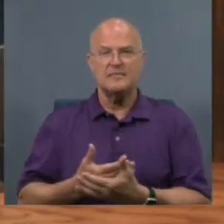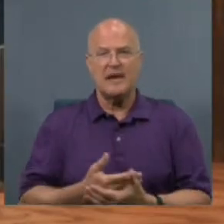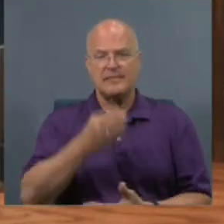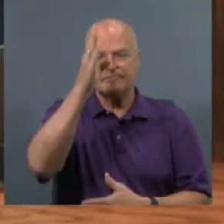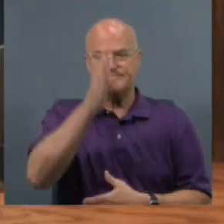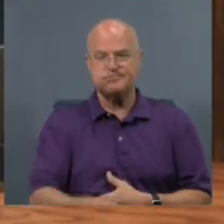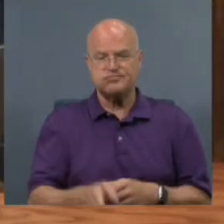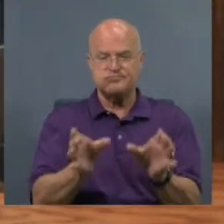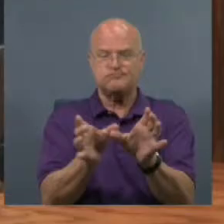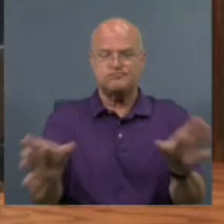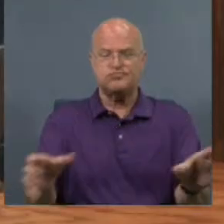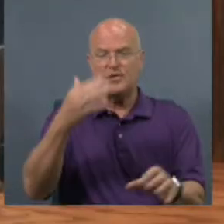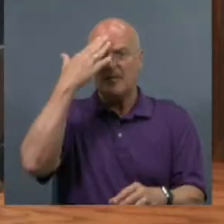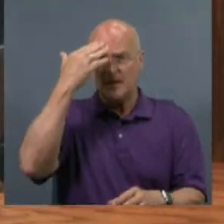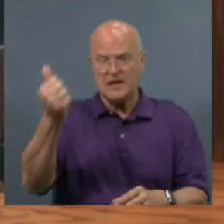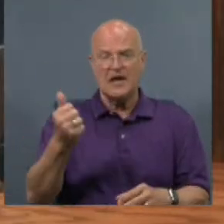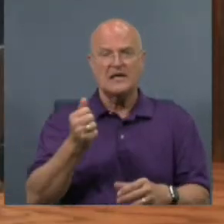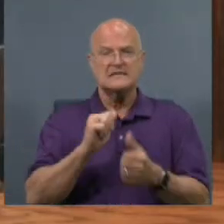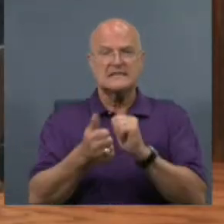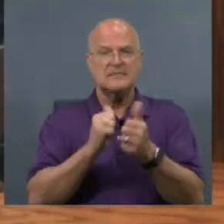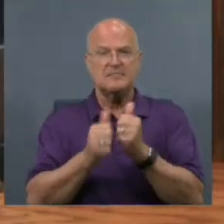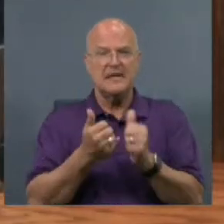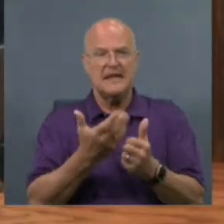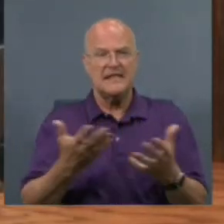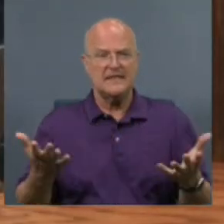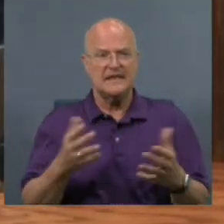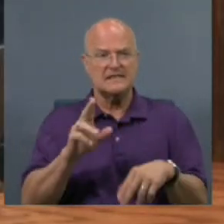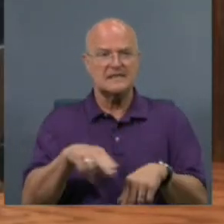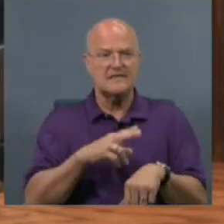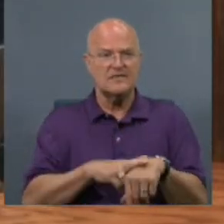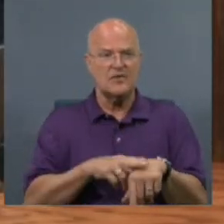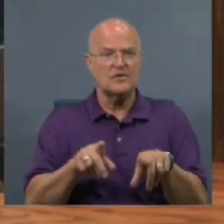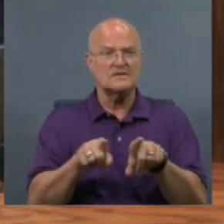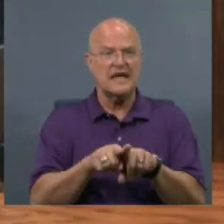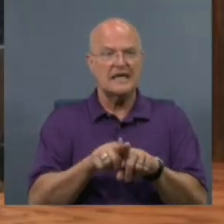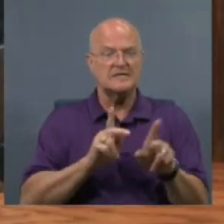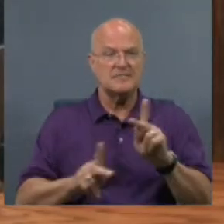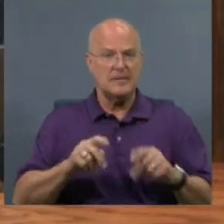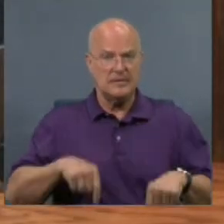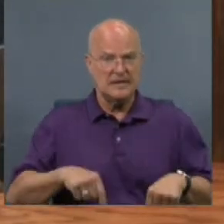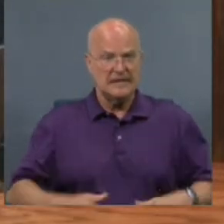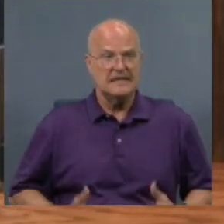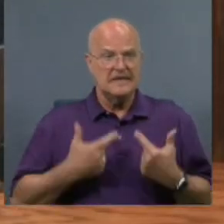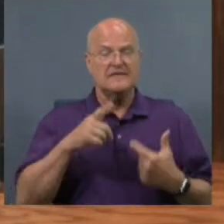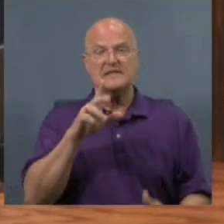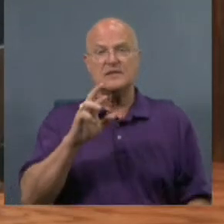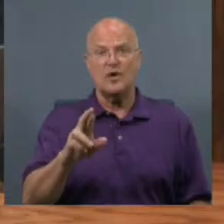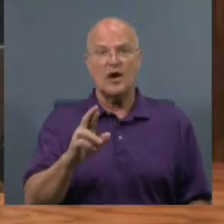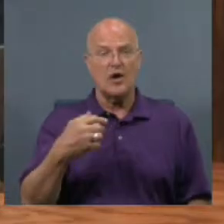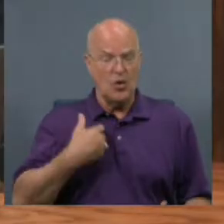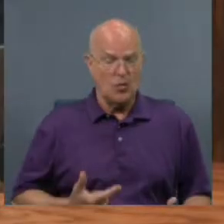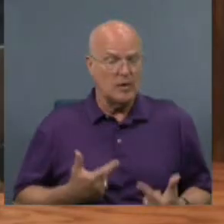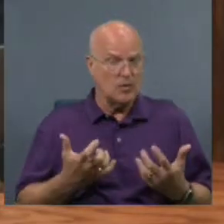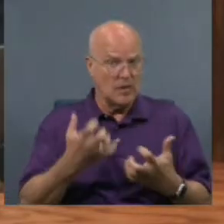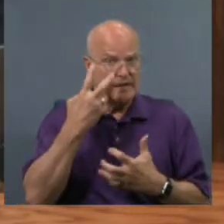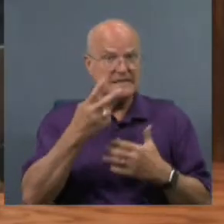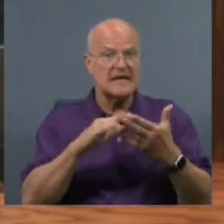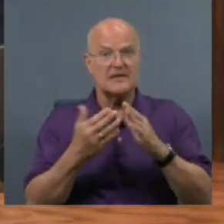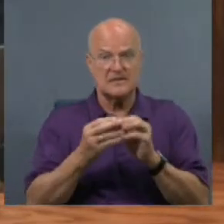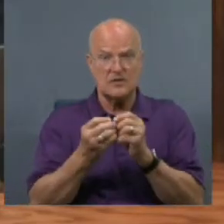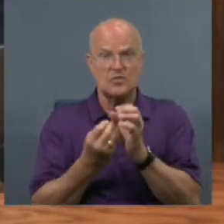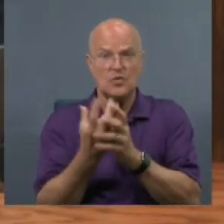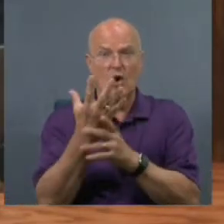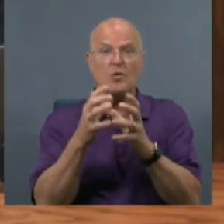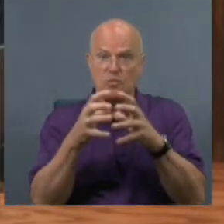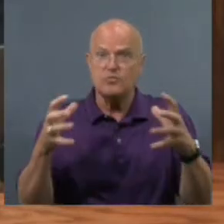because there's these competing drives and motives. And of course, as residents of Little Rock, all of us, we want to see our city